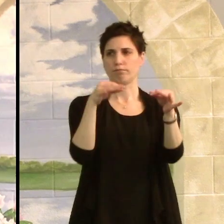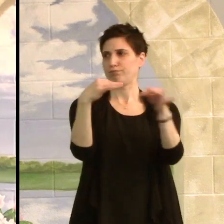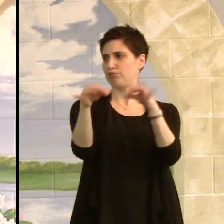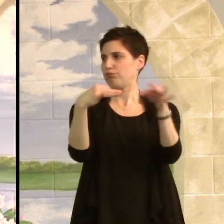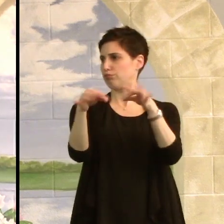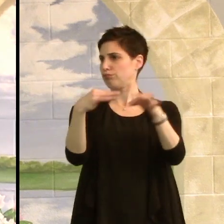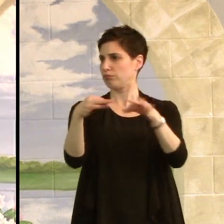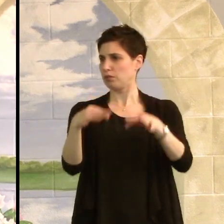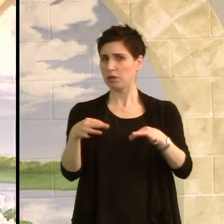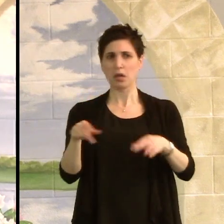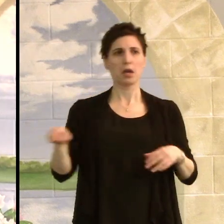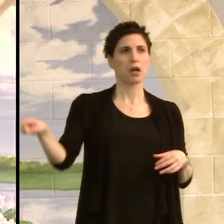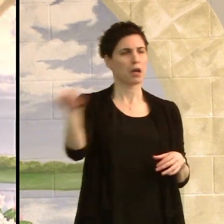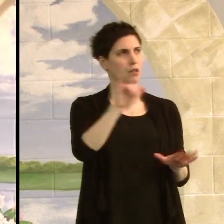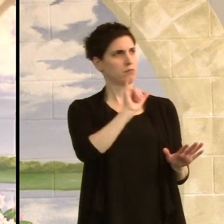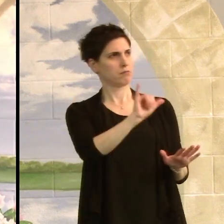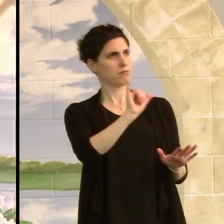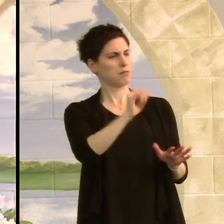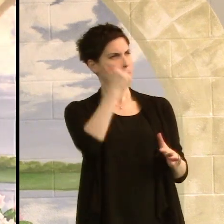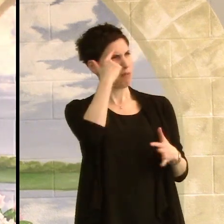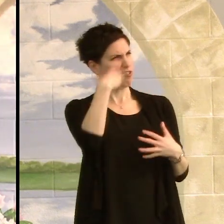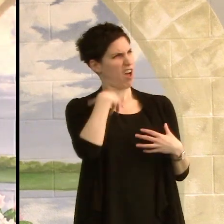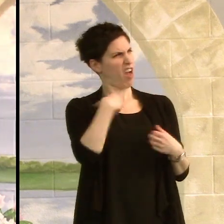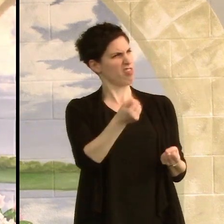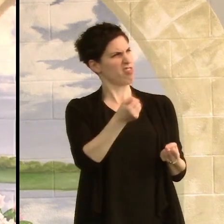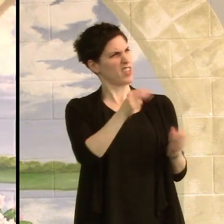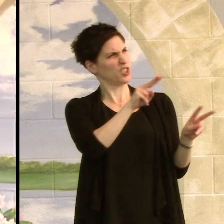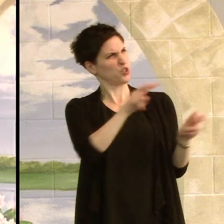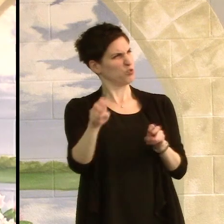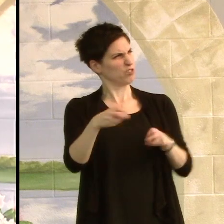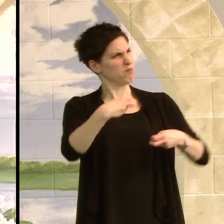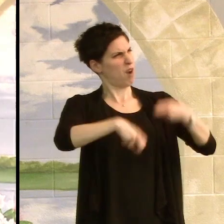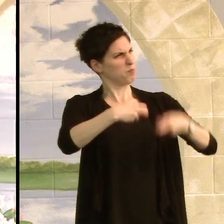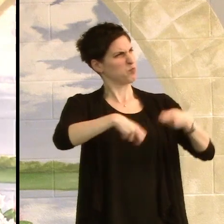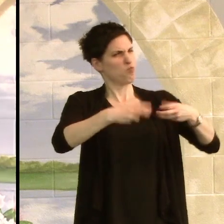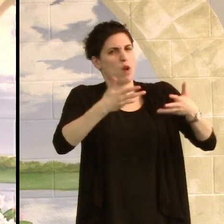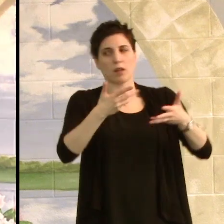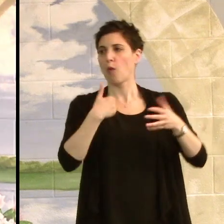gain some basic understanding of mental health issues and problems.